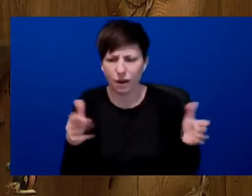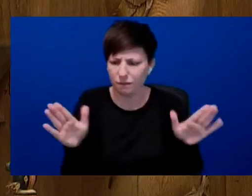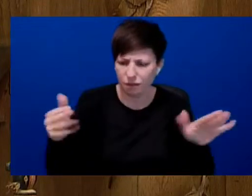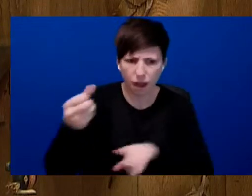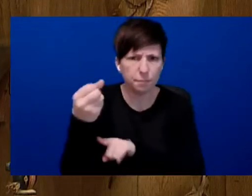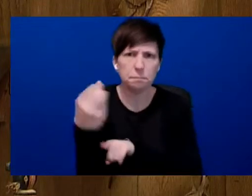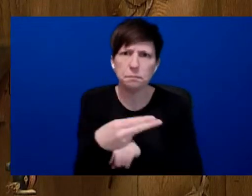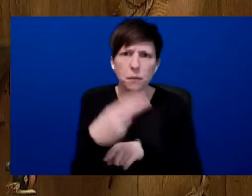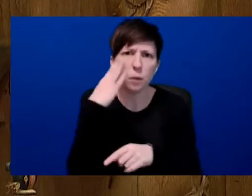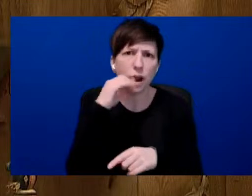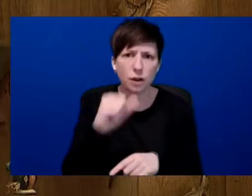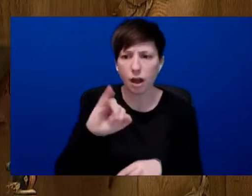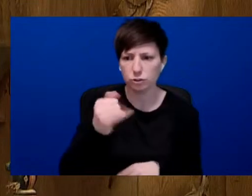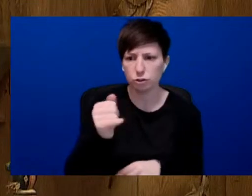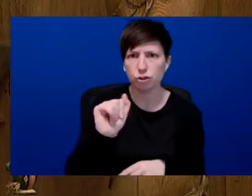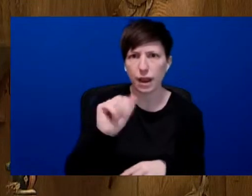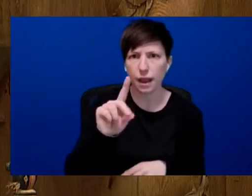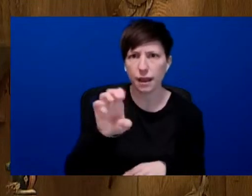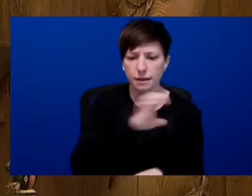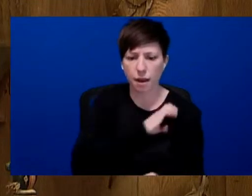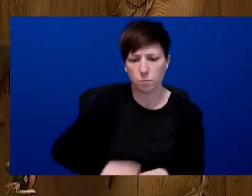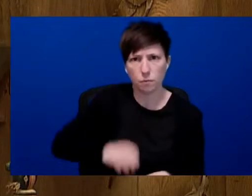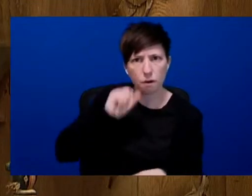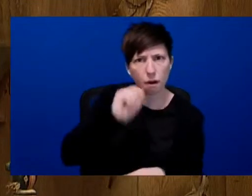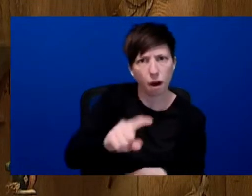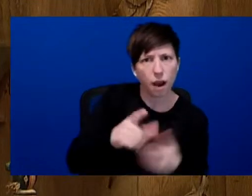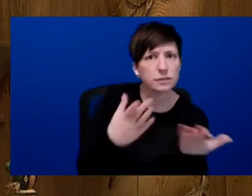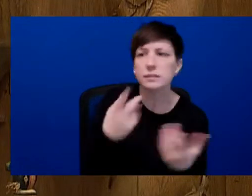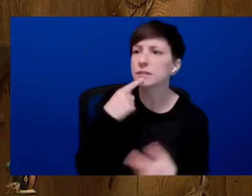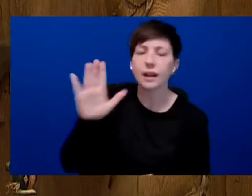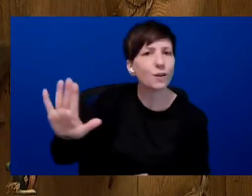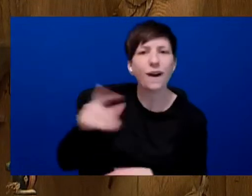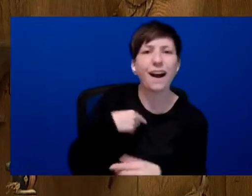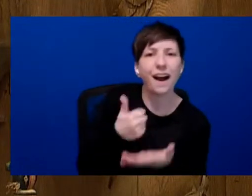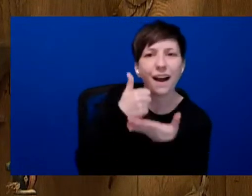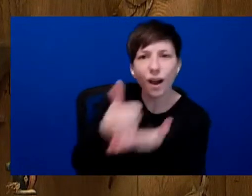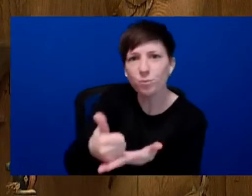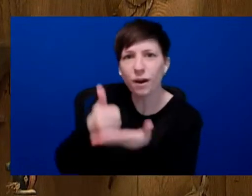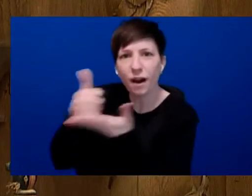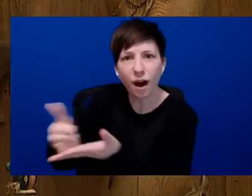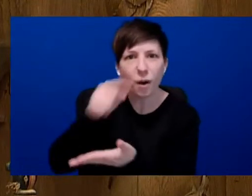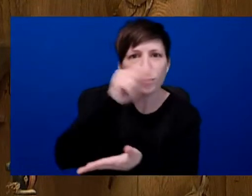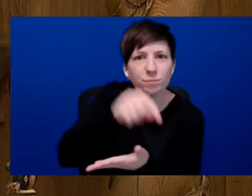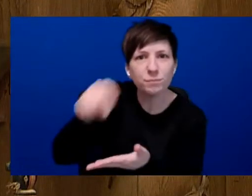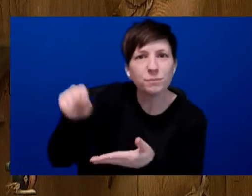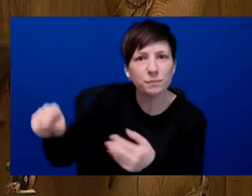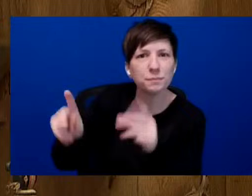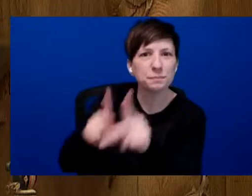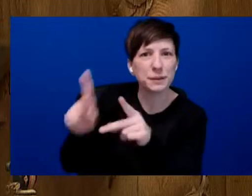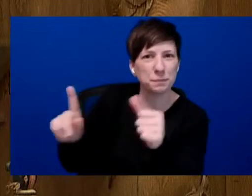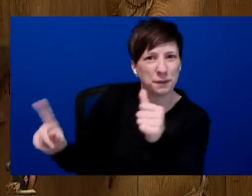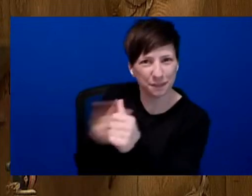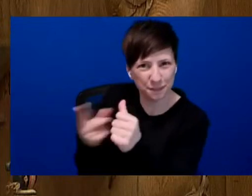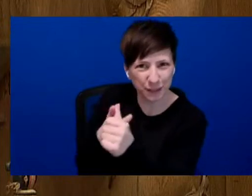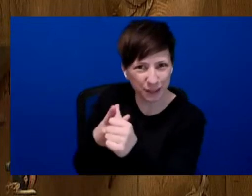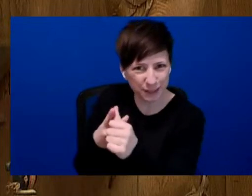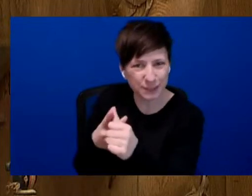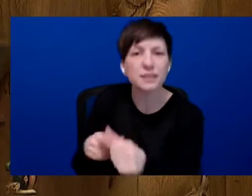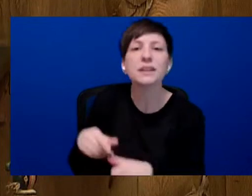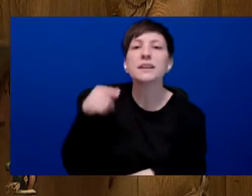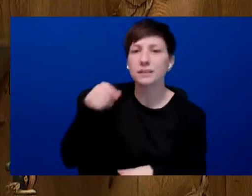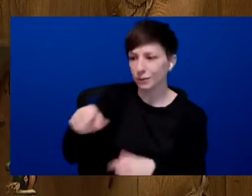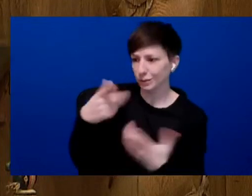rain. Then I saw a rabbit stranded on a log in the water and blew a puff of wind so the log would float